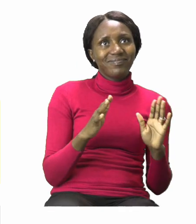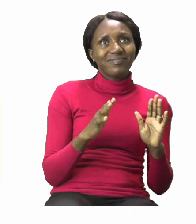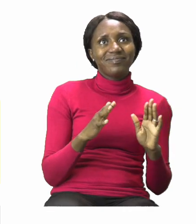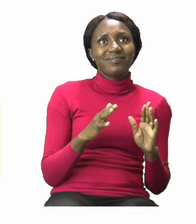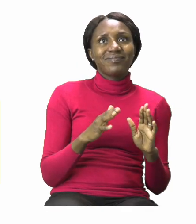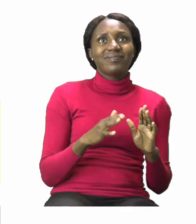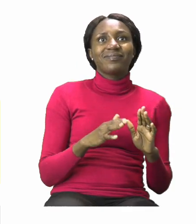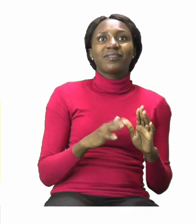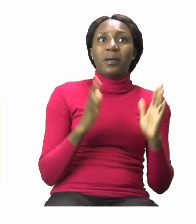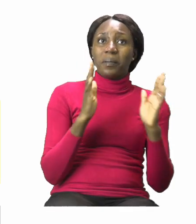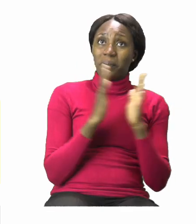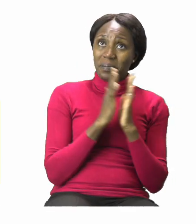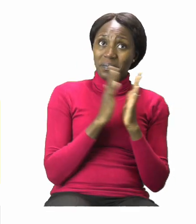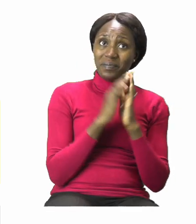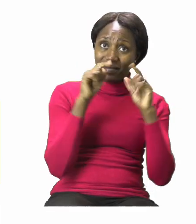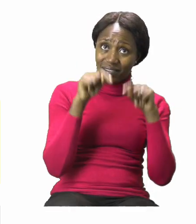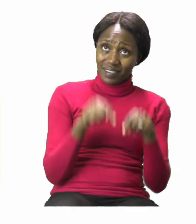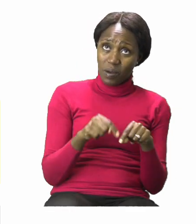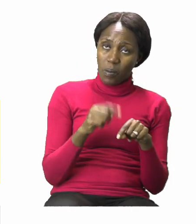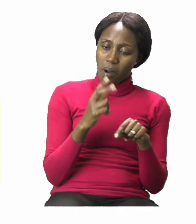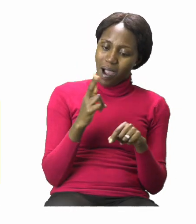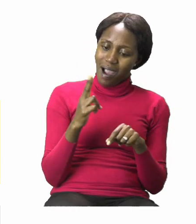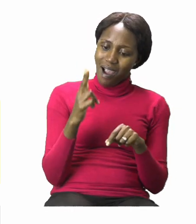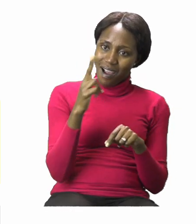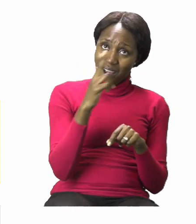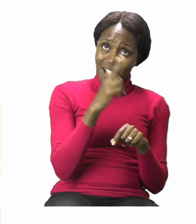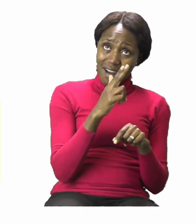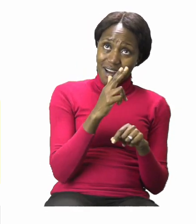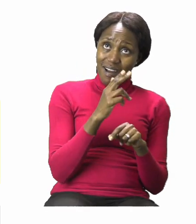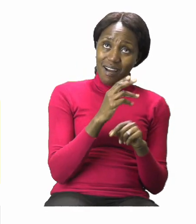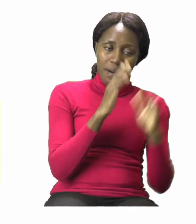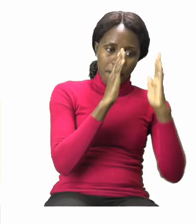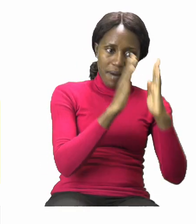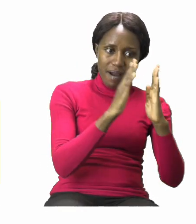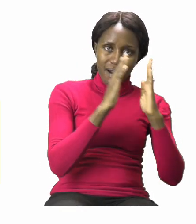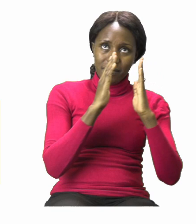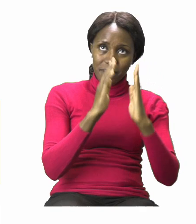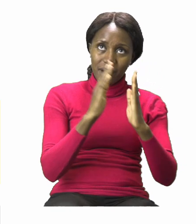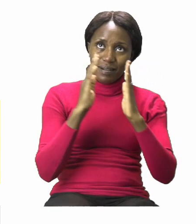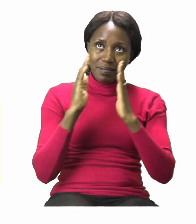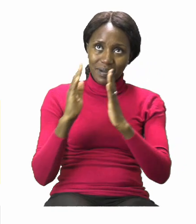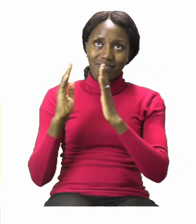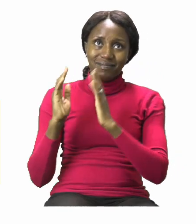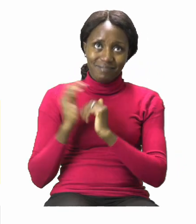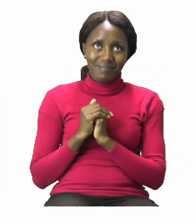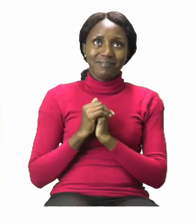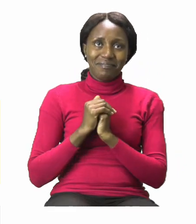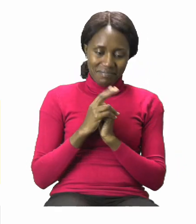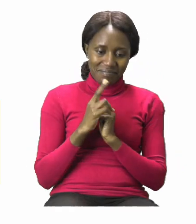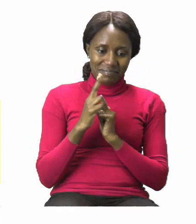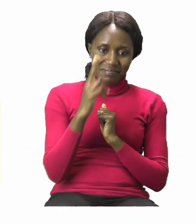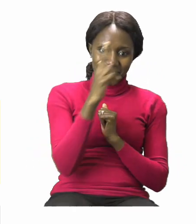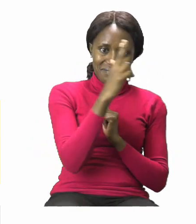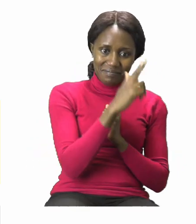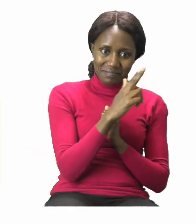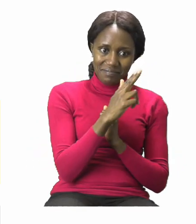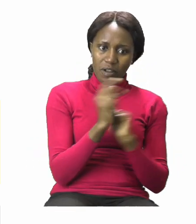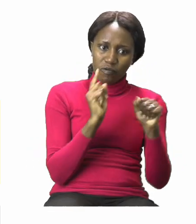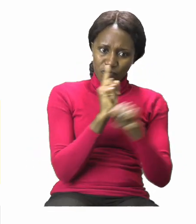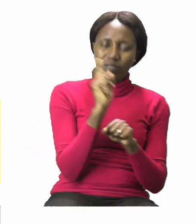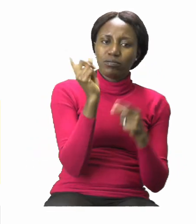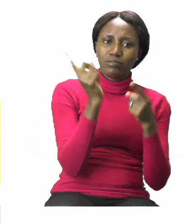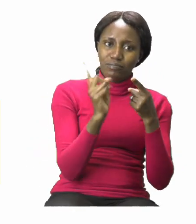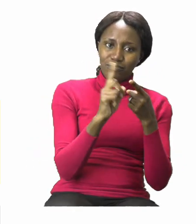have a special job to cut out the pictures you can see, and you're going to put them in the correct